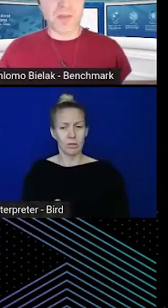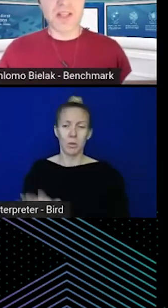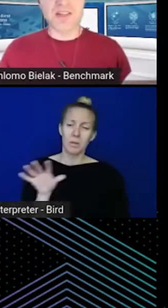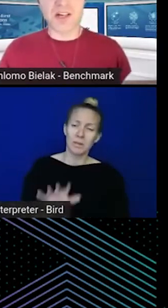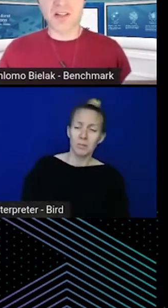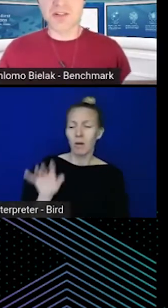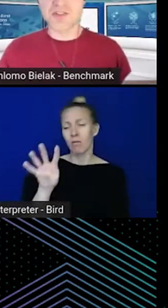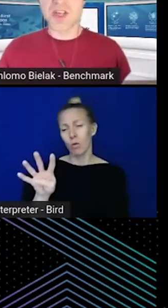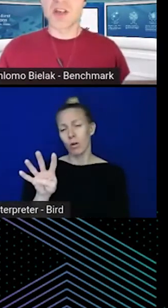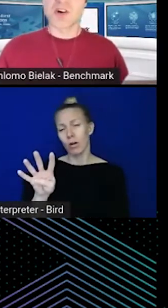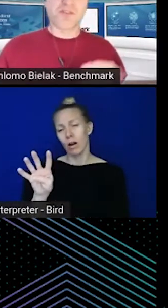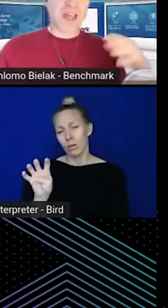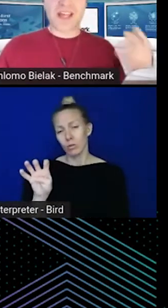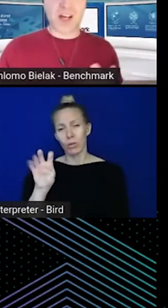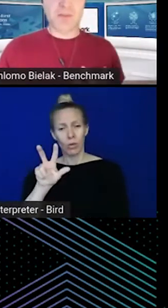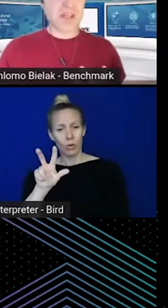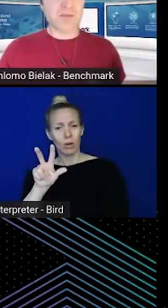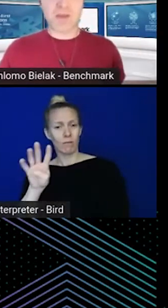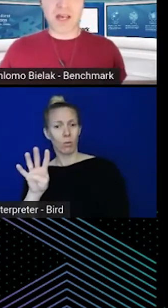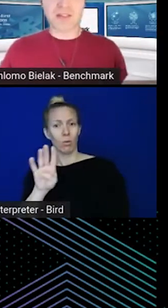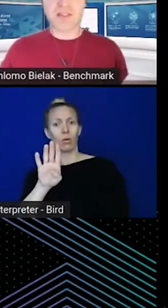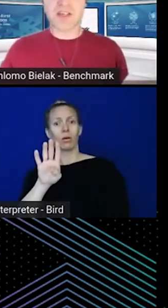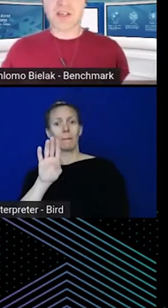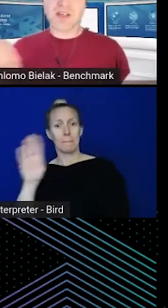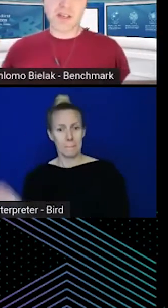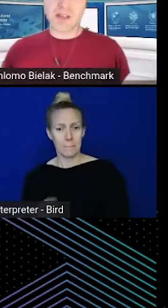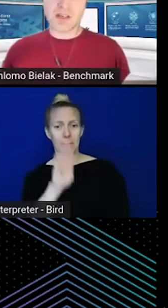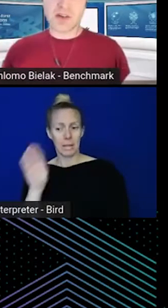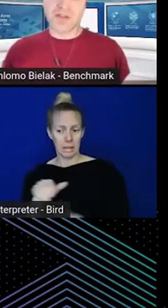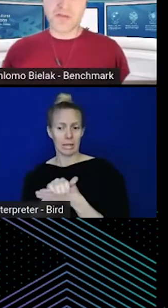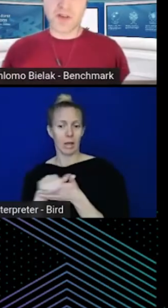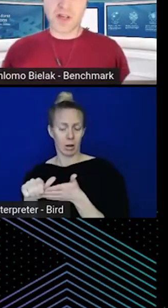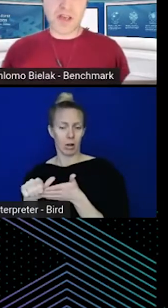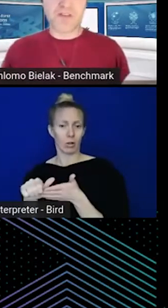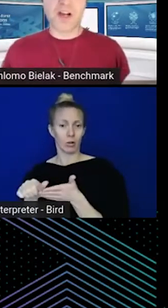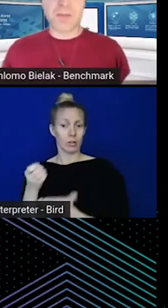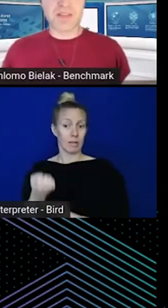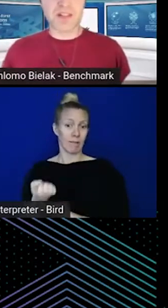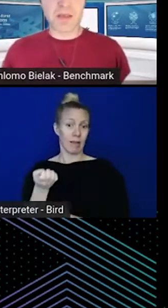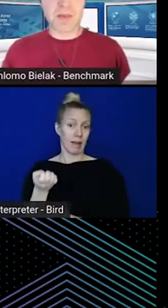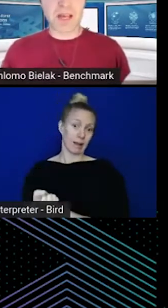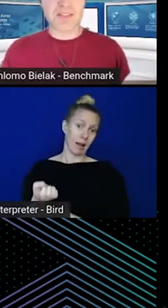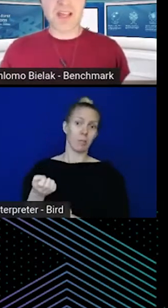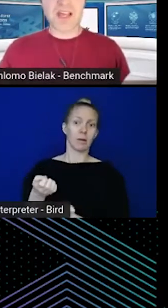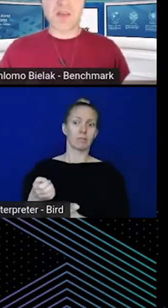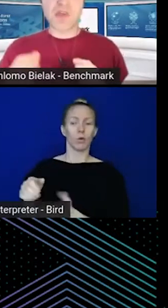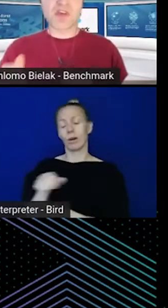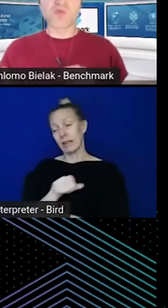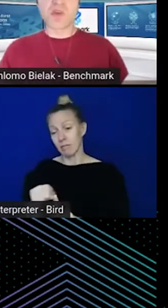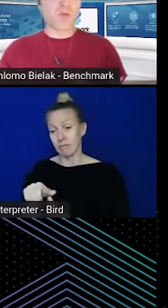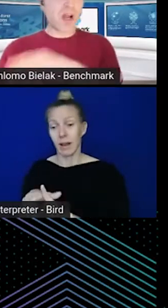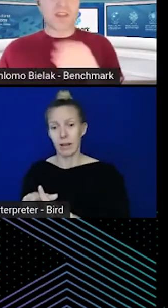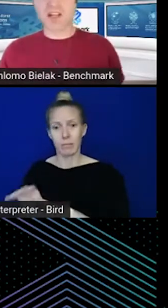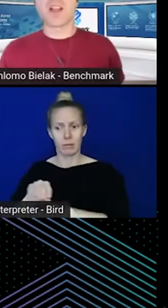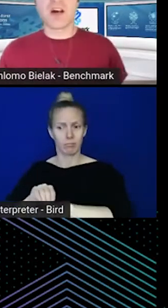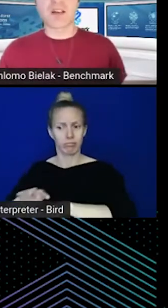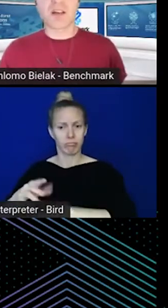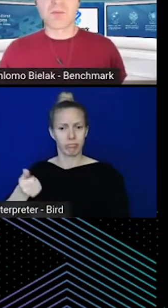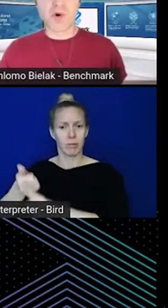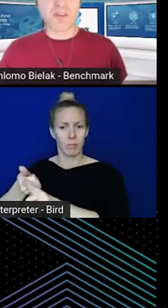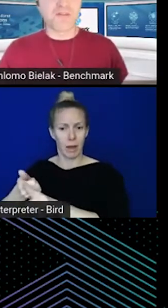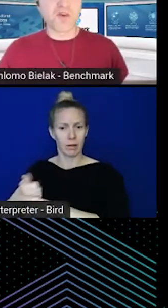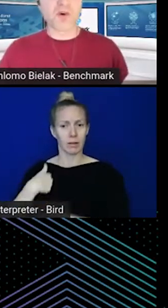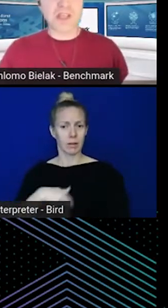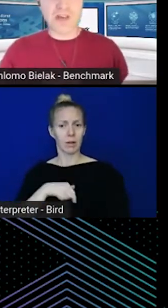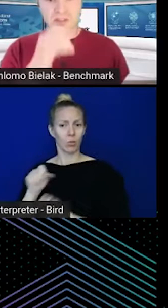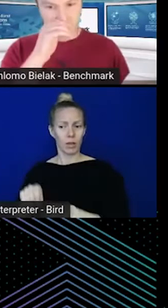$434 billion of economic impact, of environmental impact, and we can rewind the clock